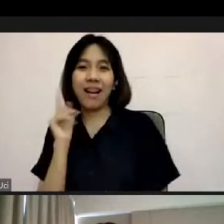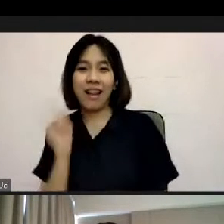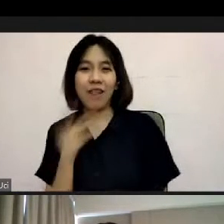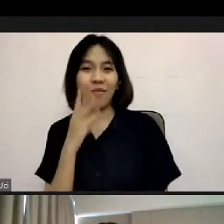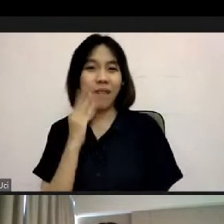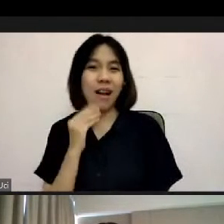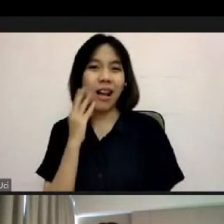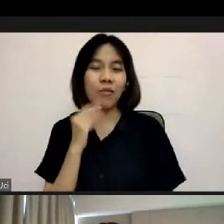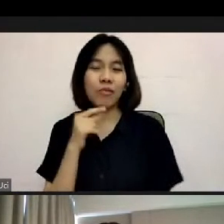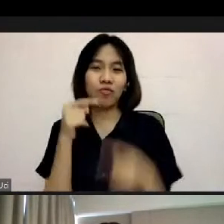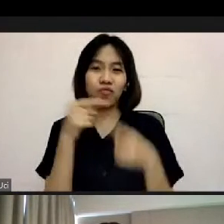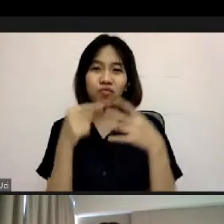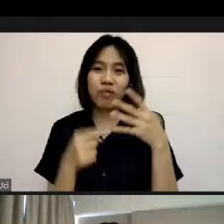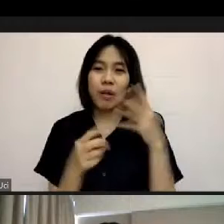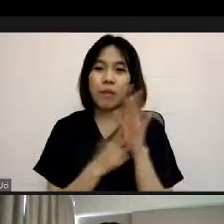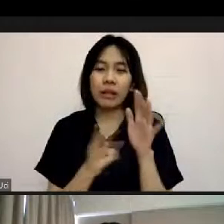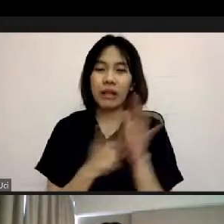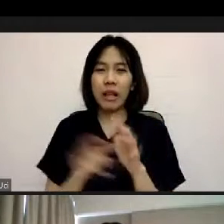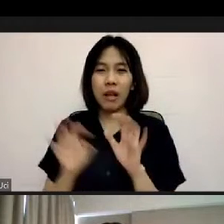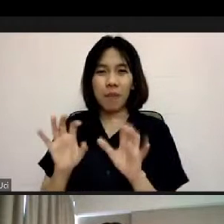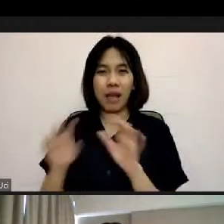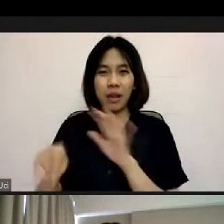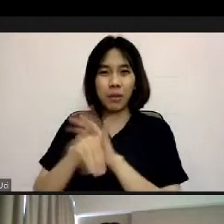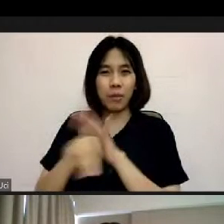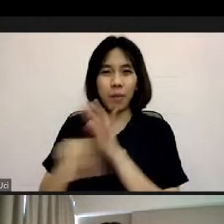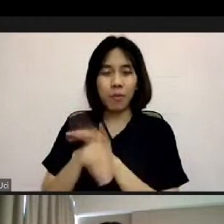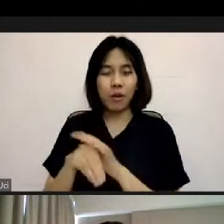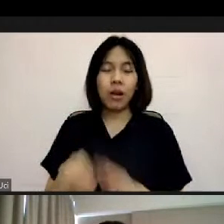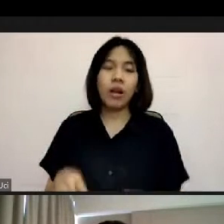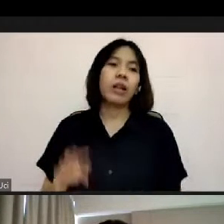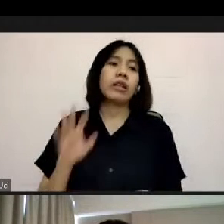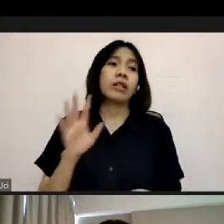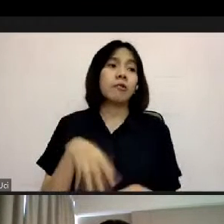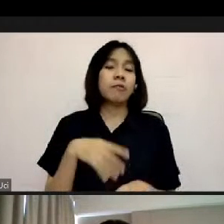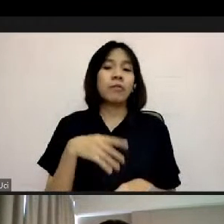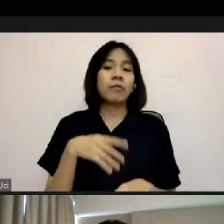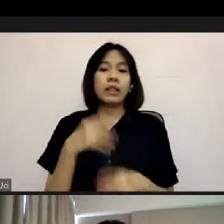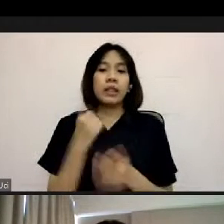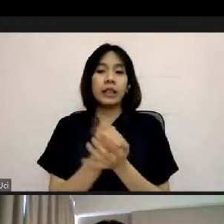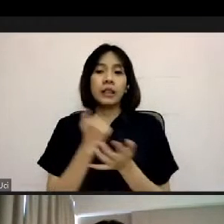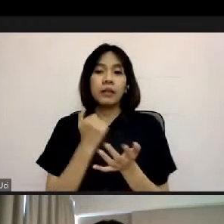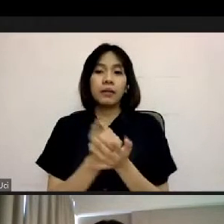information and also communication. So here, actually,